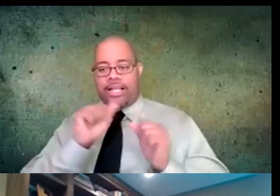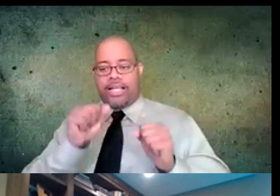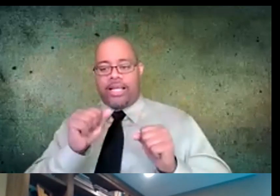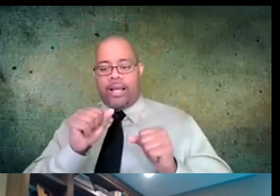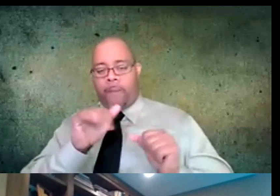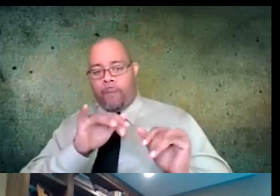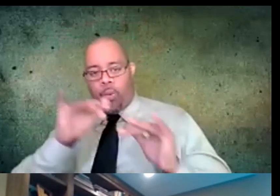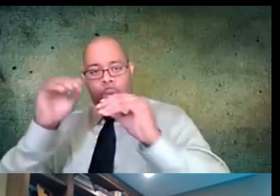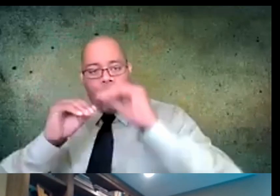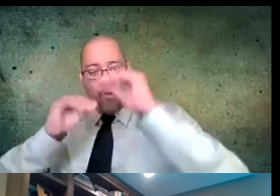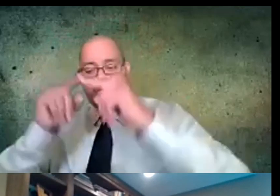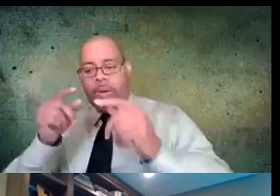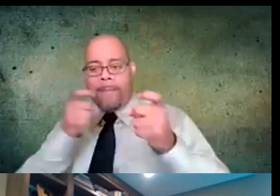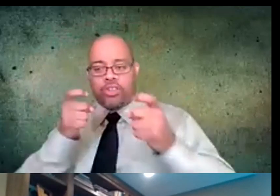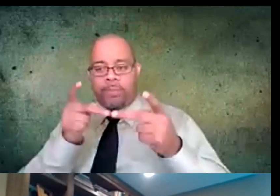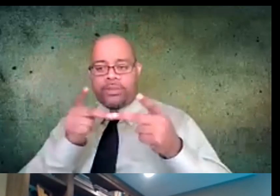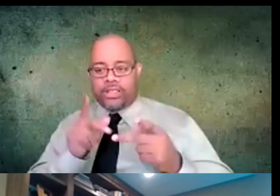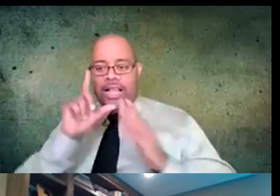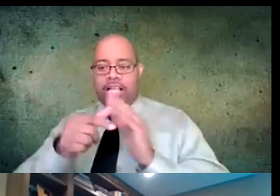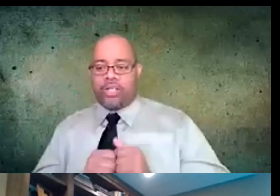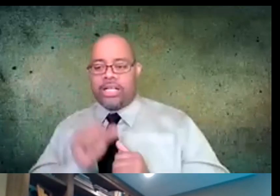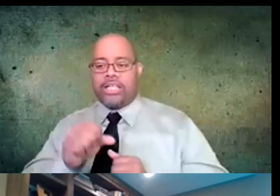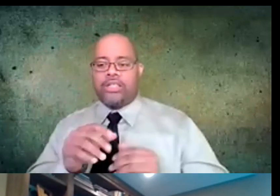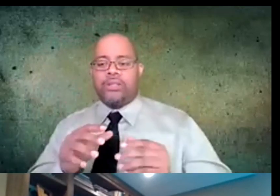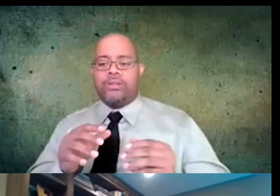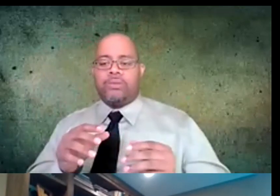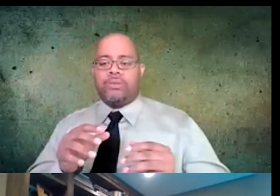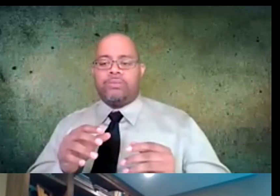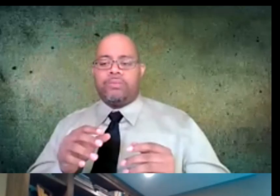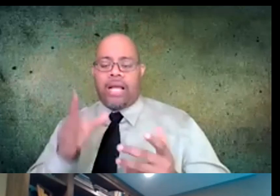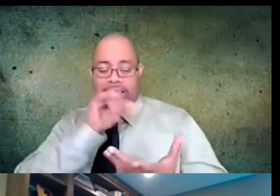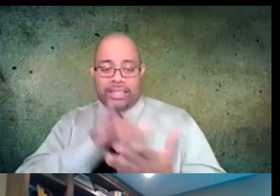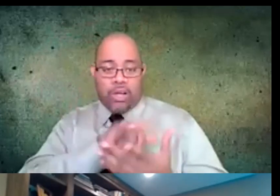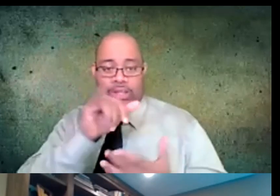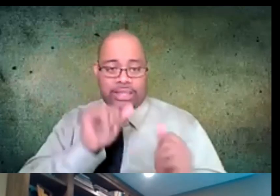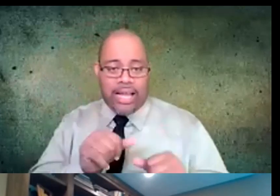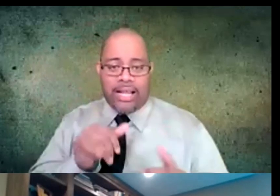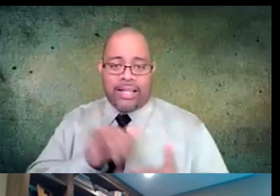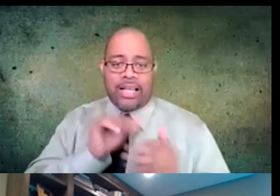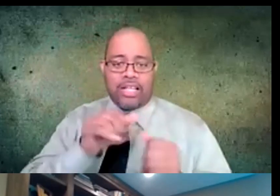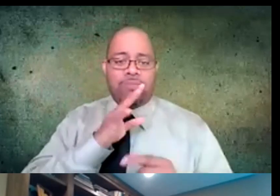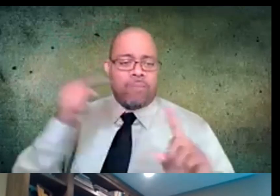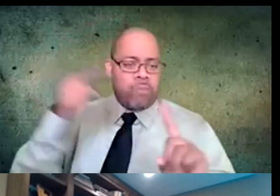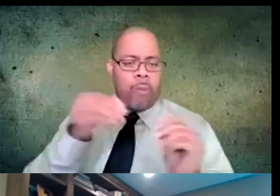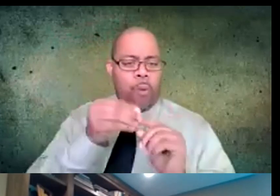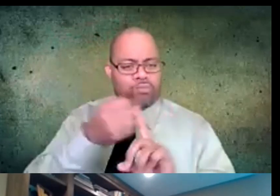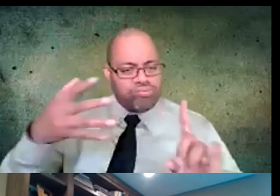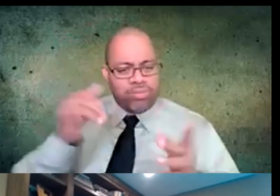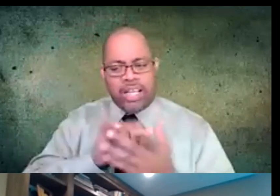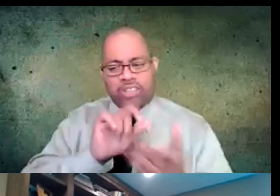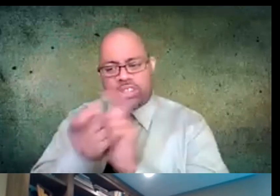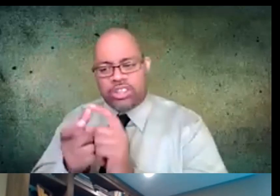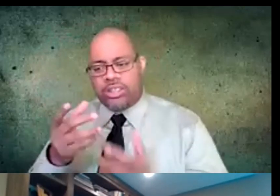move to managerial positions later on. So I guess the question is can you speak a bit more to that transition, and